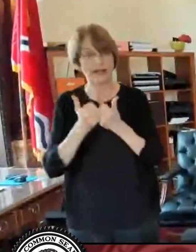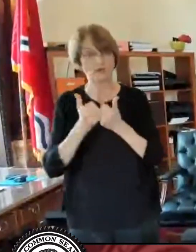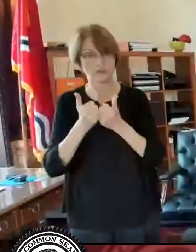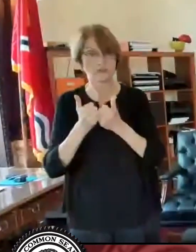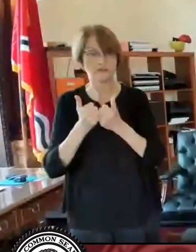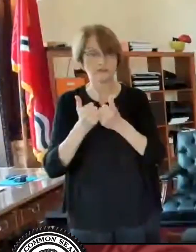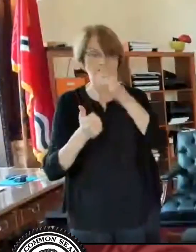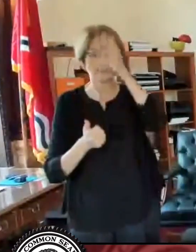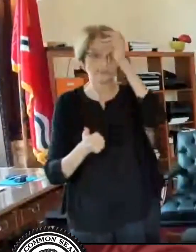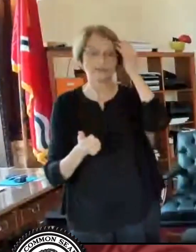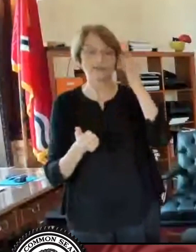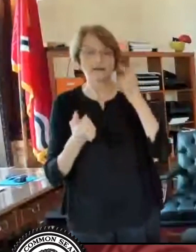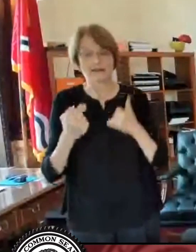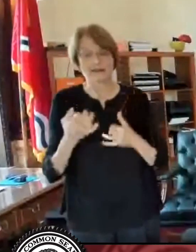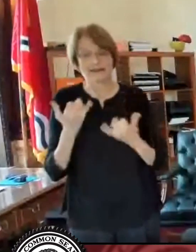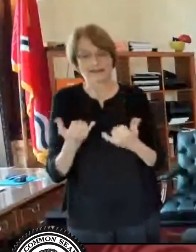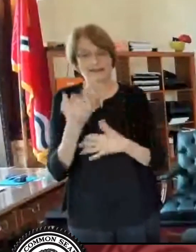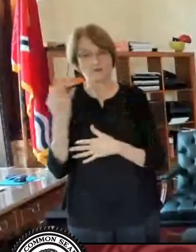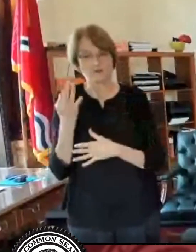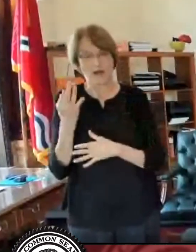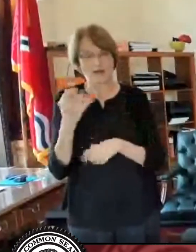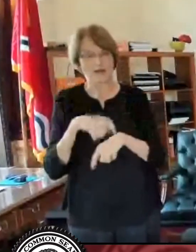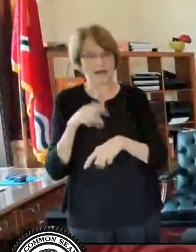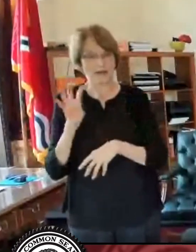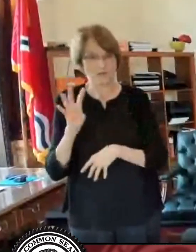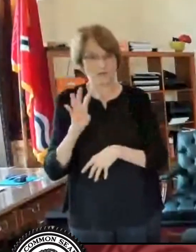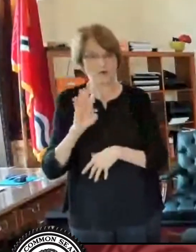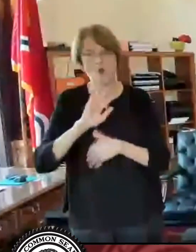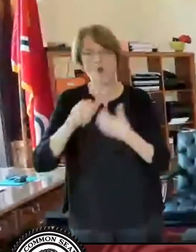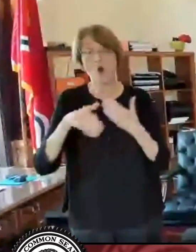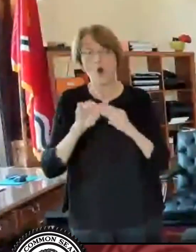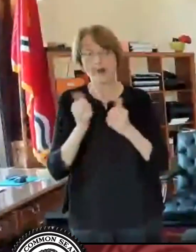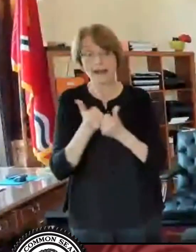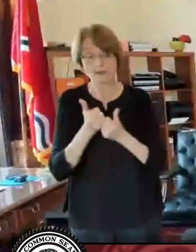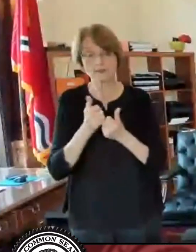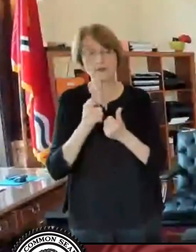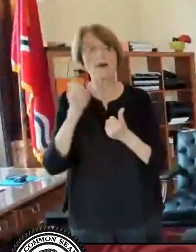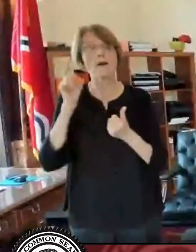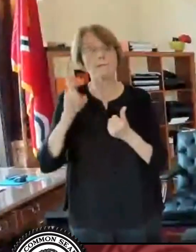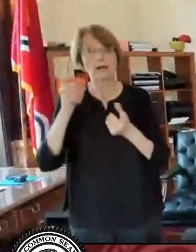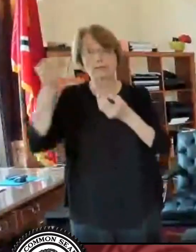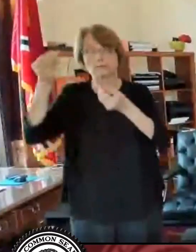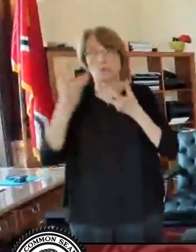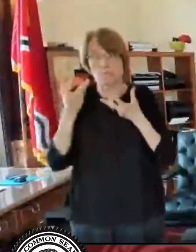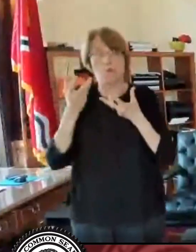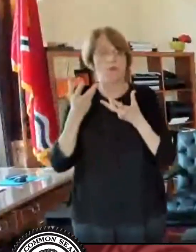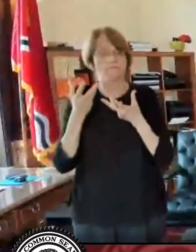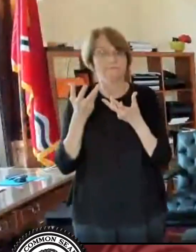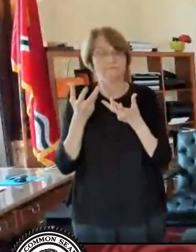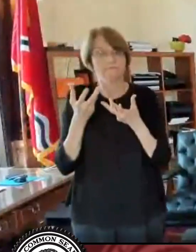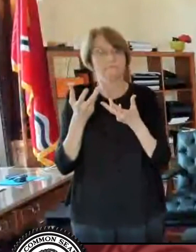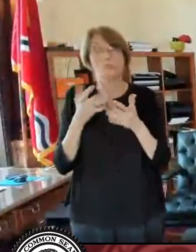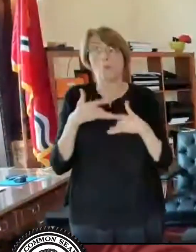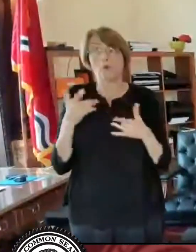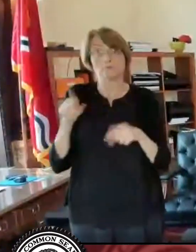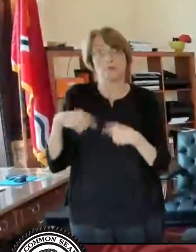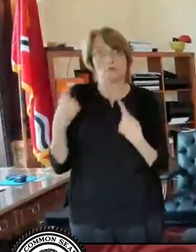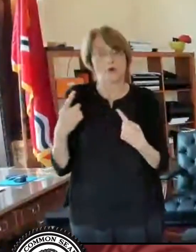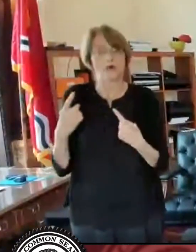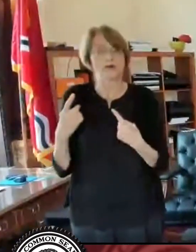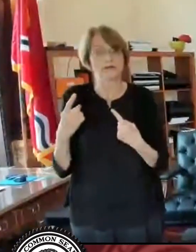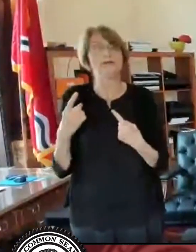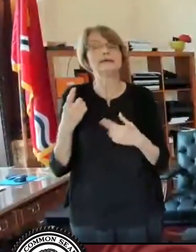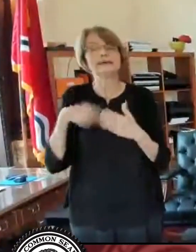This Friday at 4 o'clock, actually all of those agencies have to report into us. And so we will have better numbers